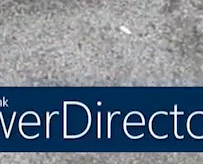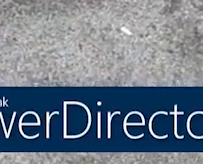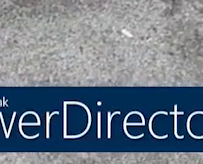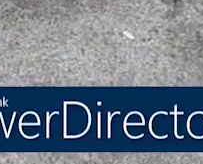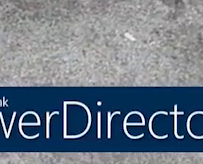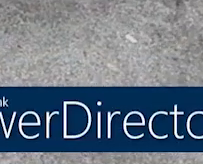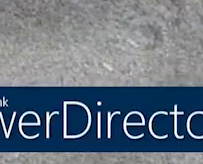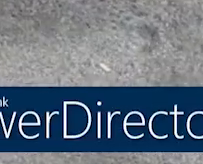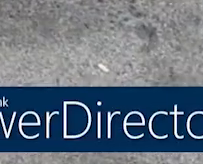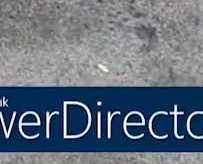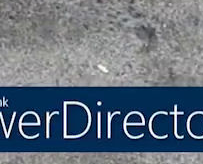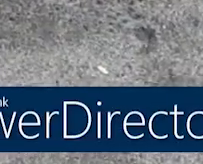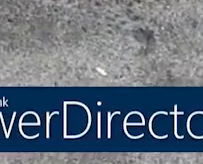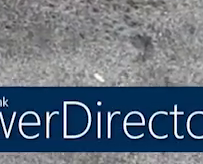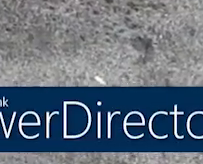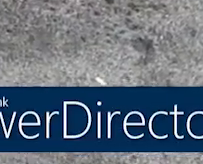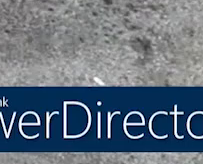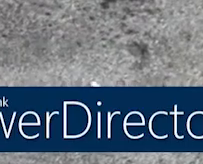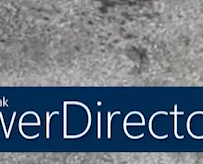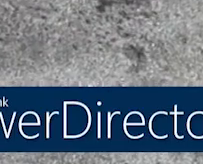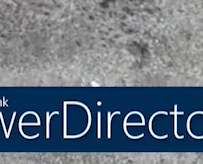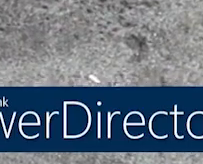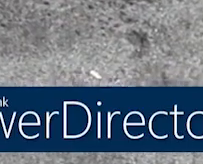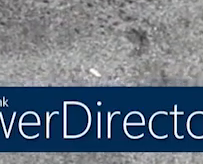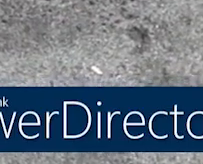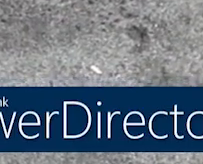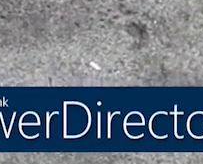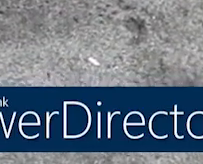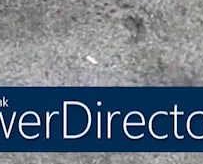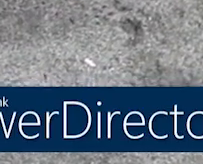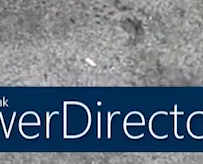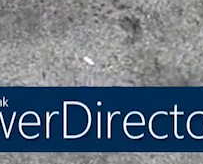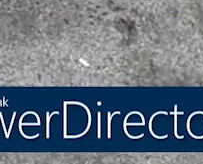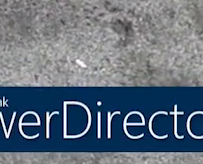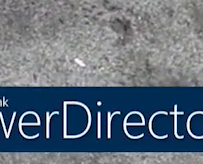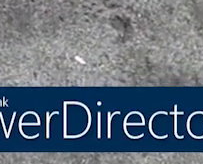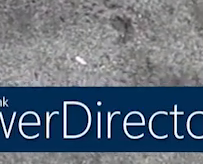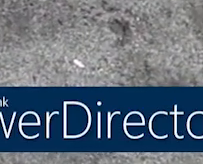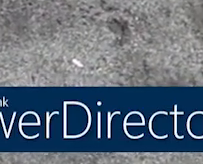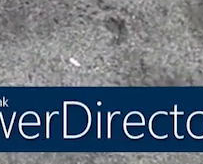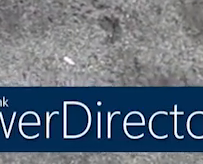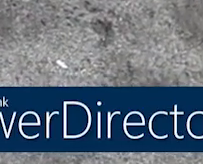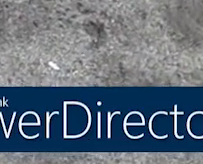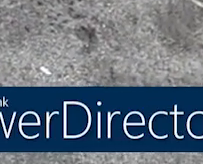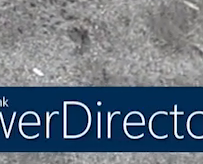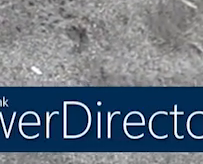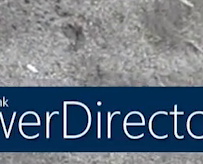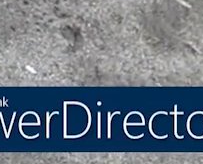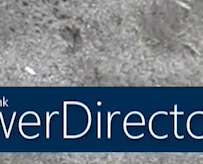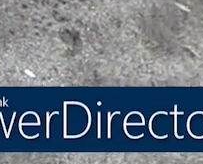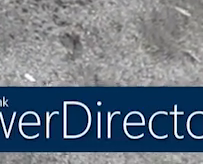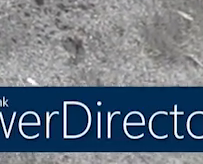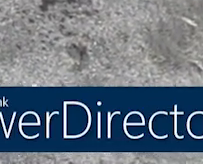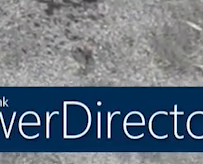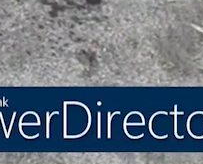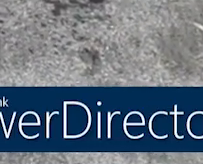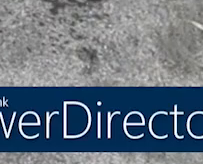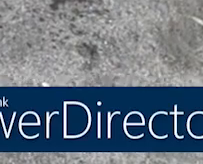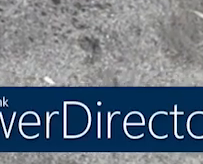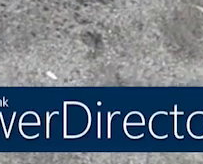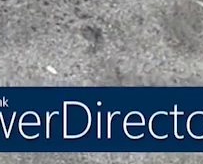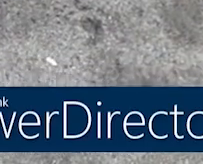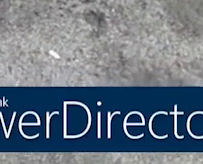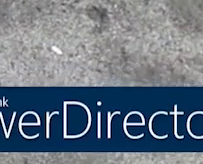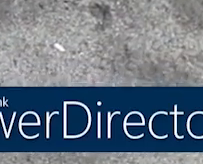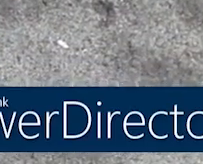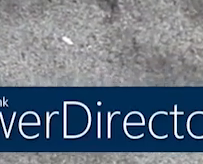growing media for 20 to 30 minutes to kill the pathogens, insects,